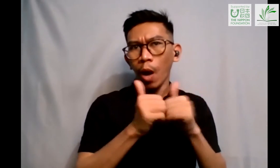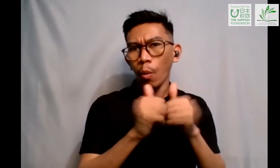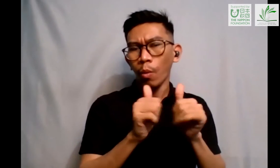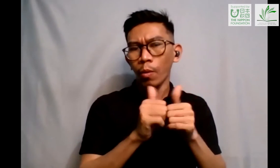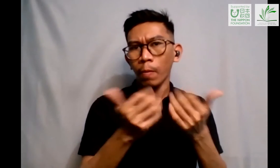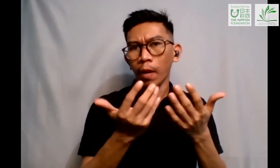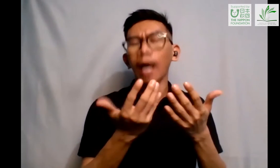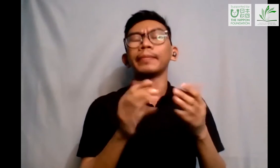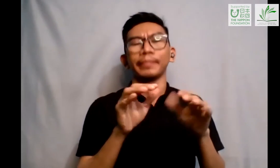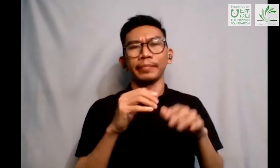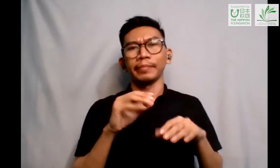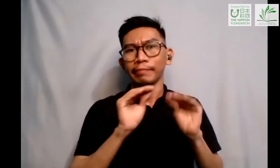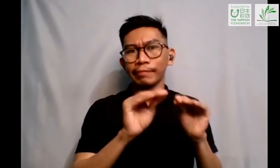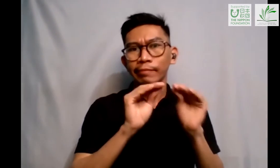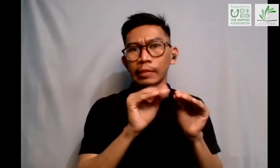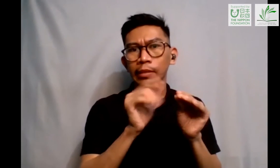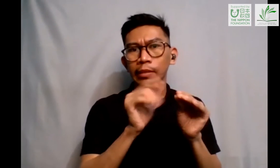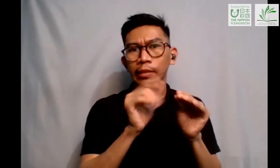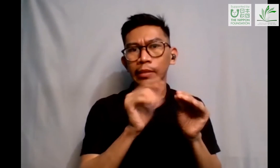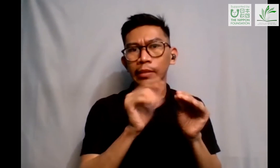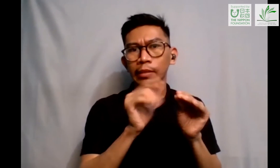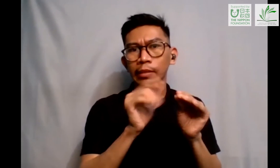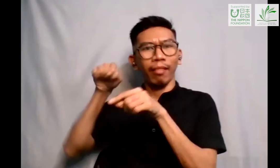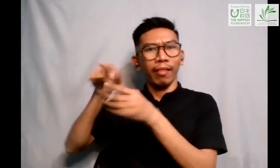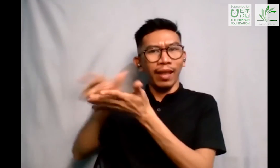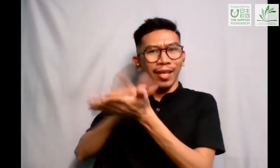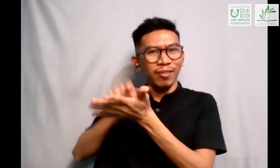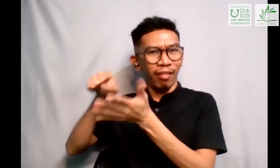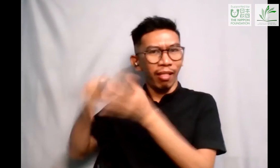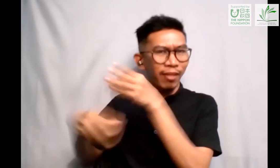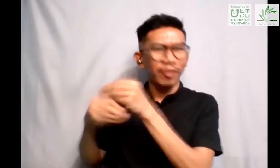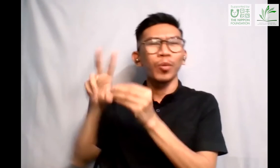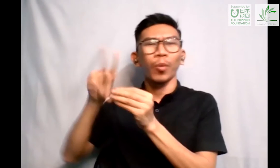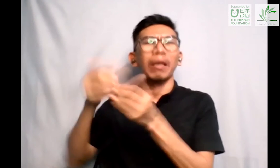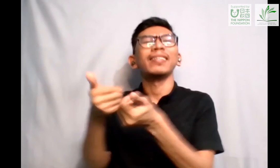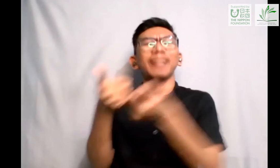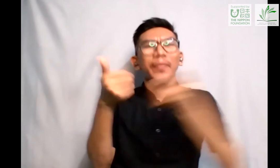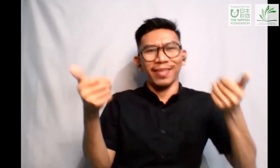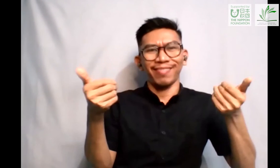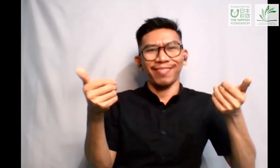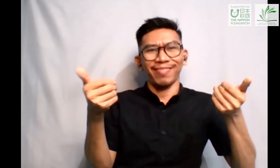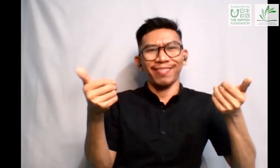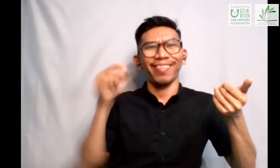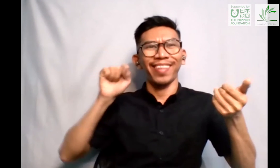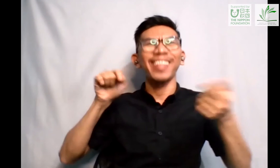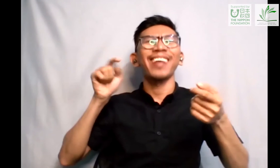lesson because you have a lot of facial expression that the people have to learn in this